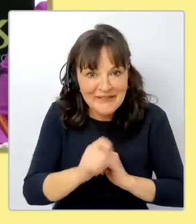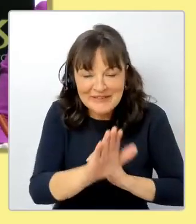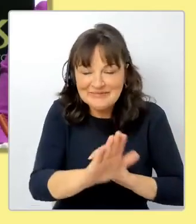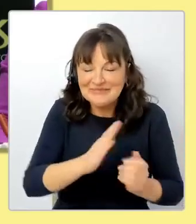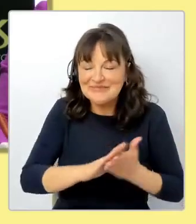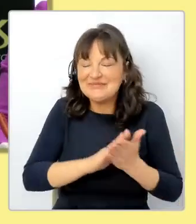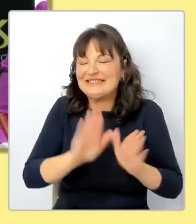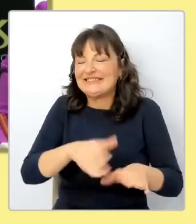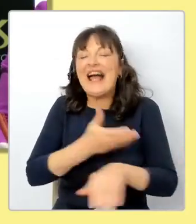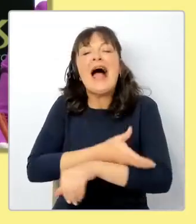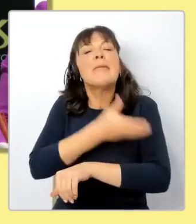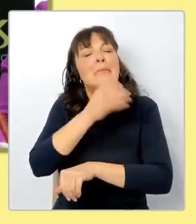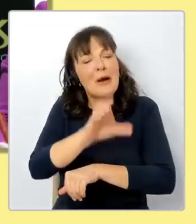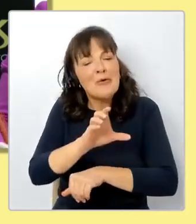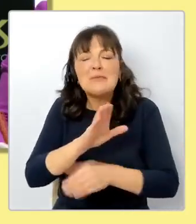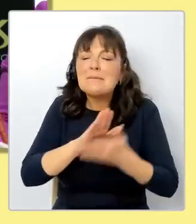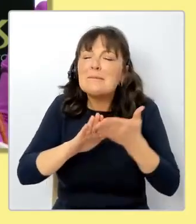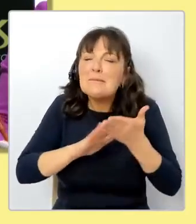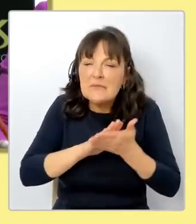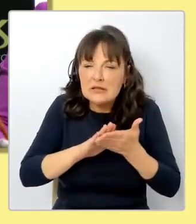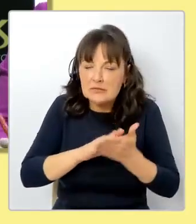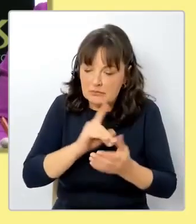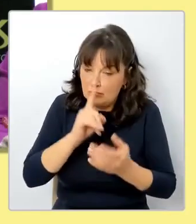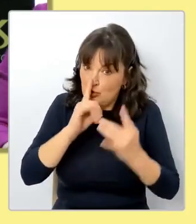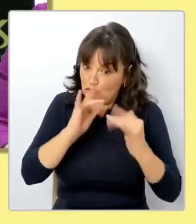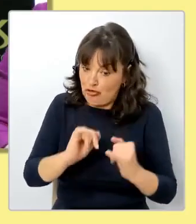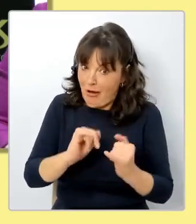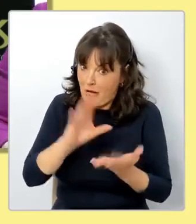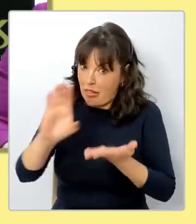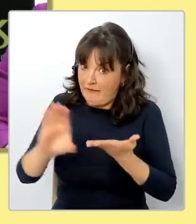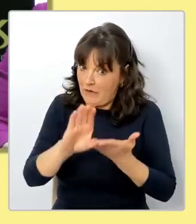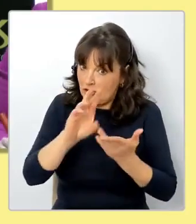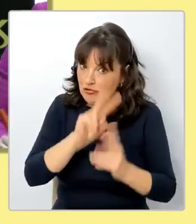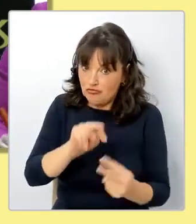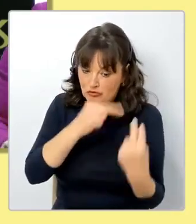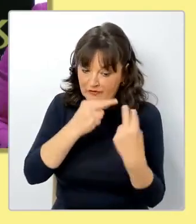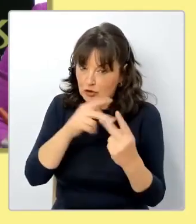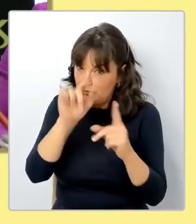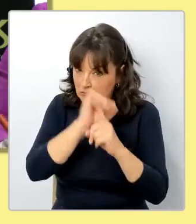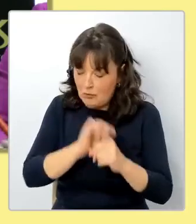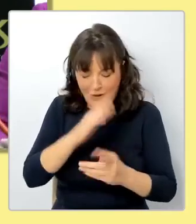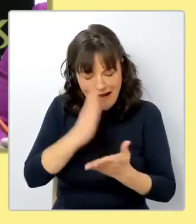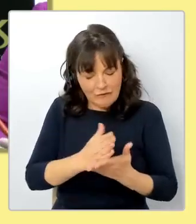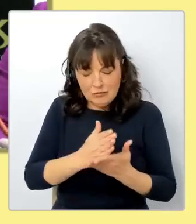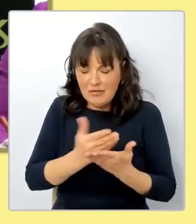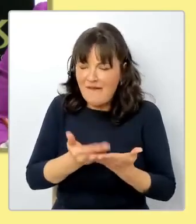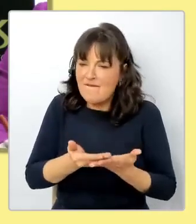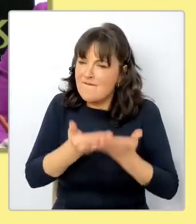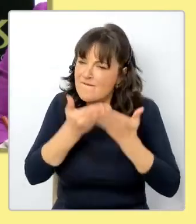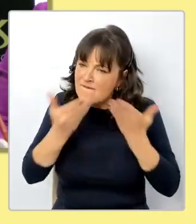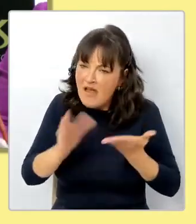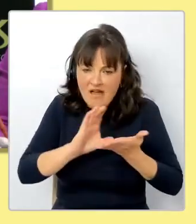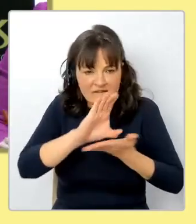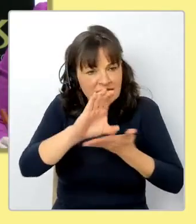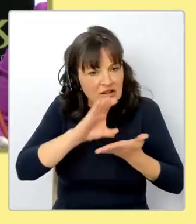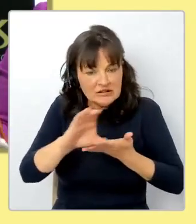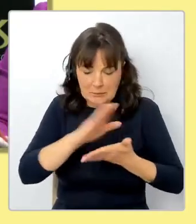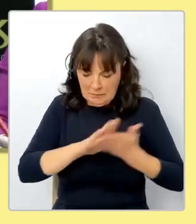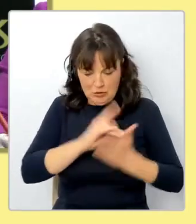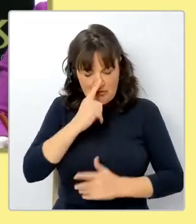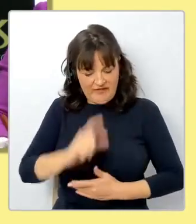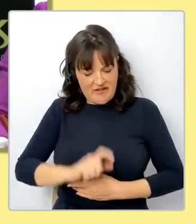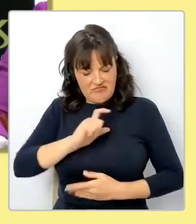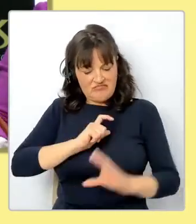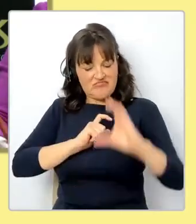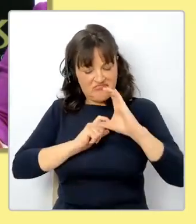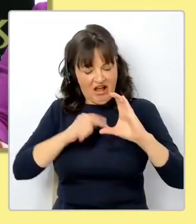Empowerment means ensuring that we review the funding. Absolutely. You've got to have a fair funding settlement that you're confident that you can make the changes that you need in your local